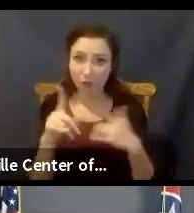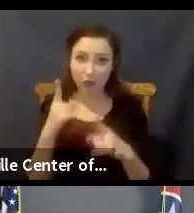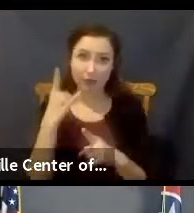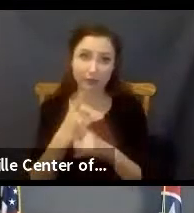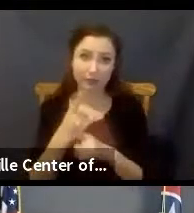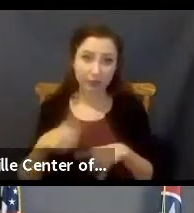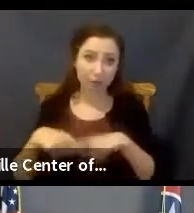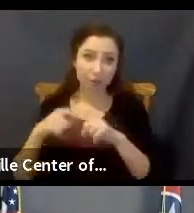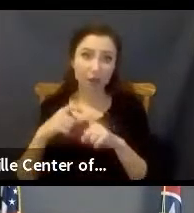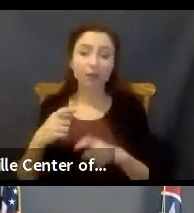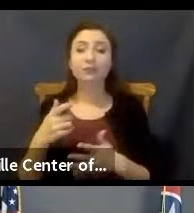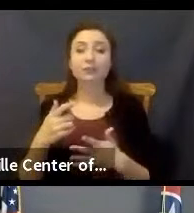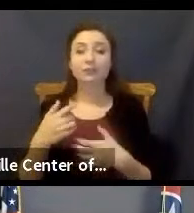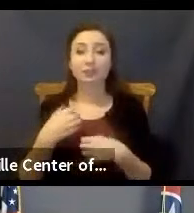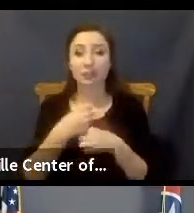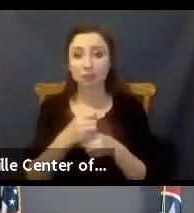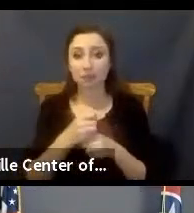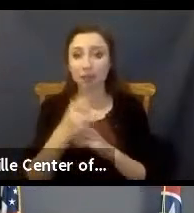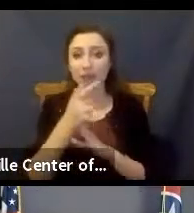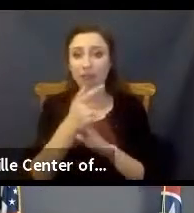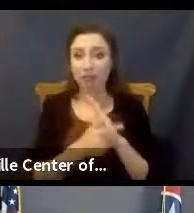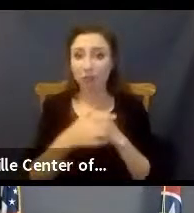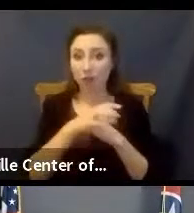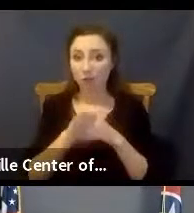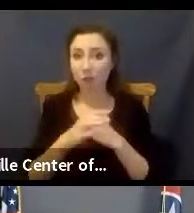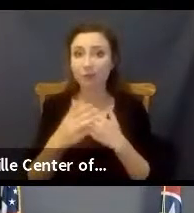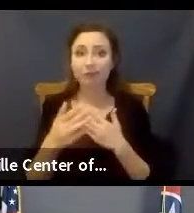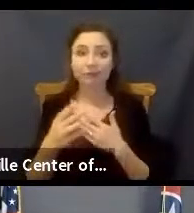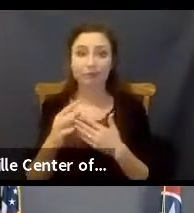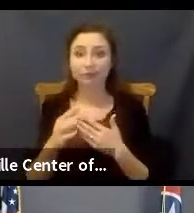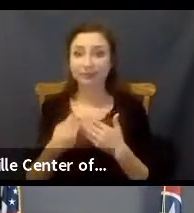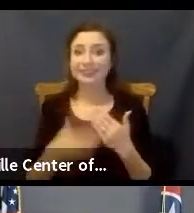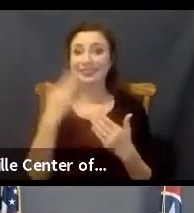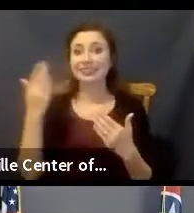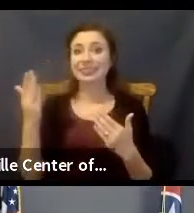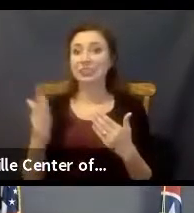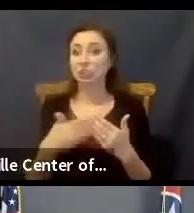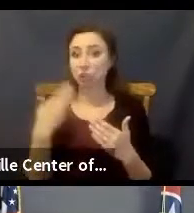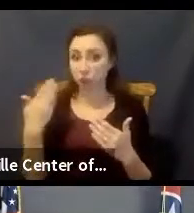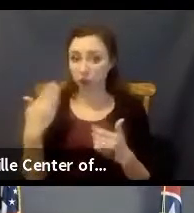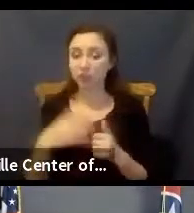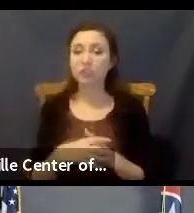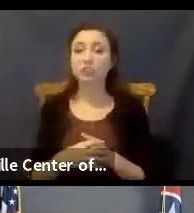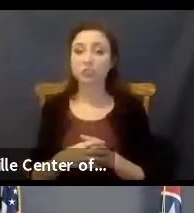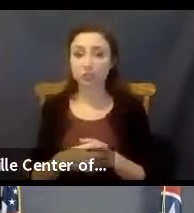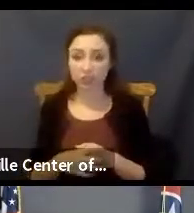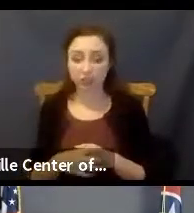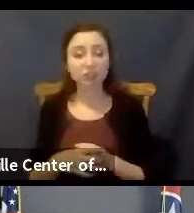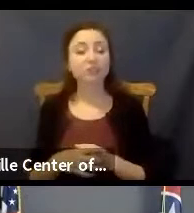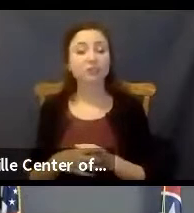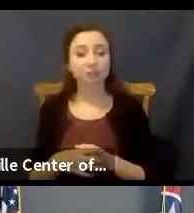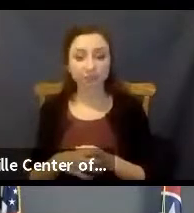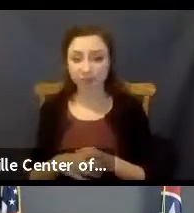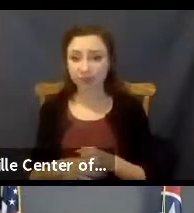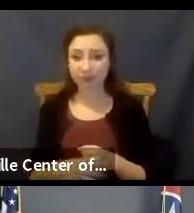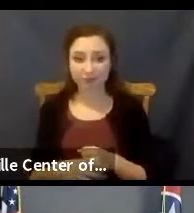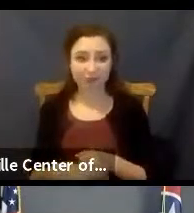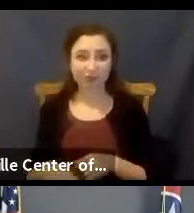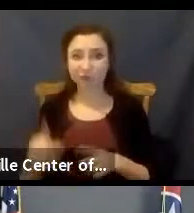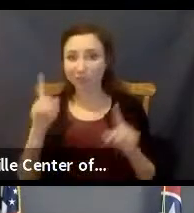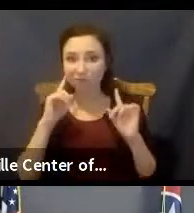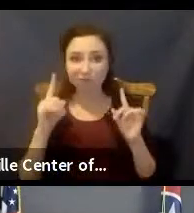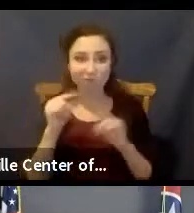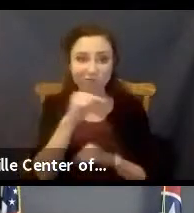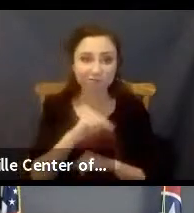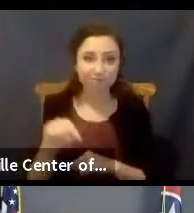ceases, it makes law enforcement, enforcing it makes much easier. And we've heard from other